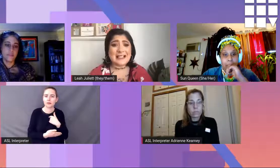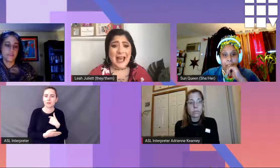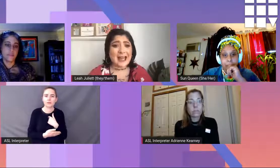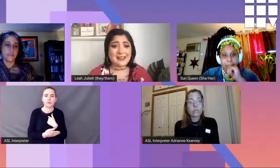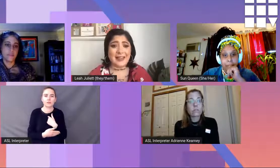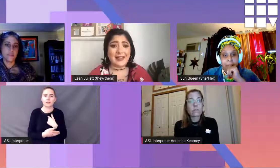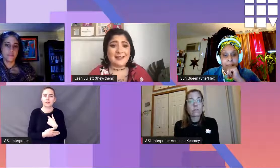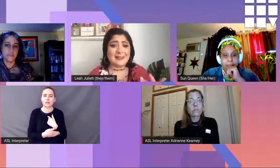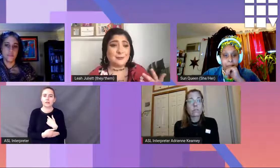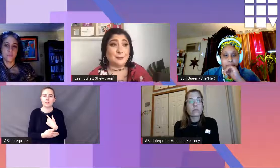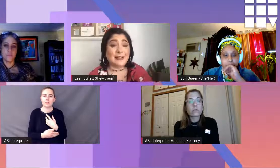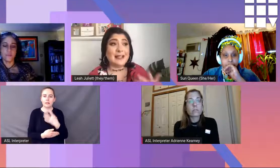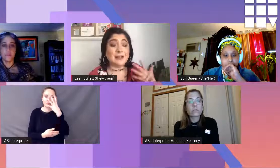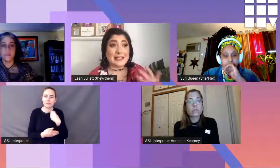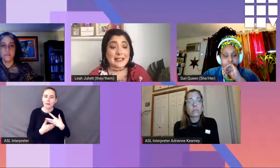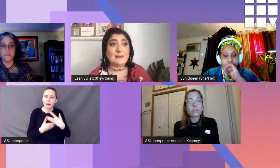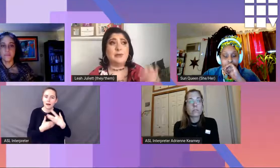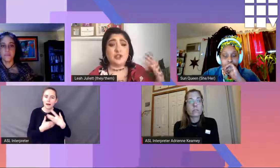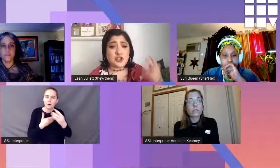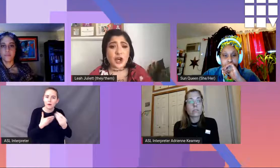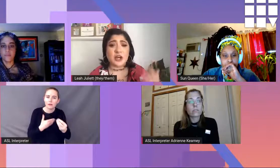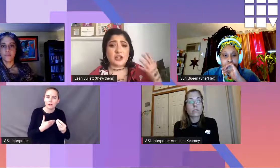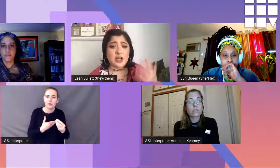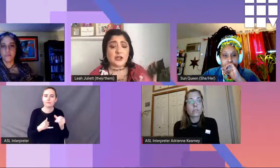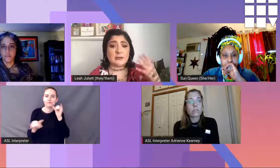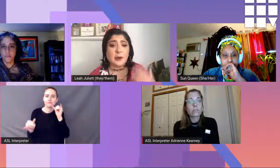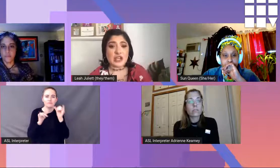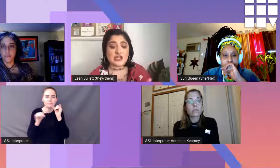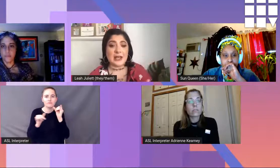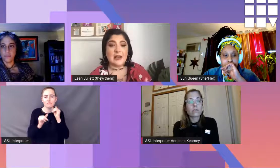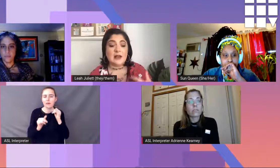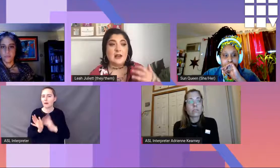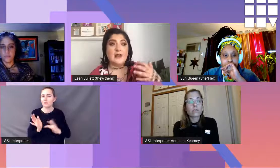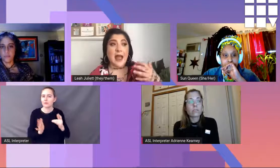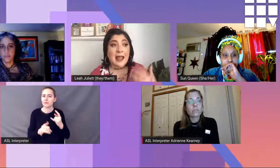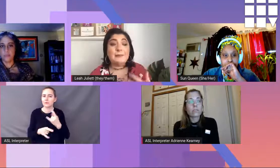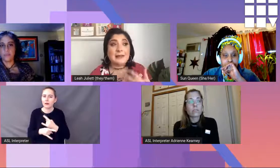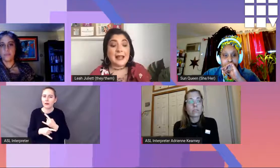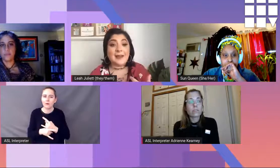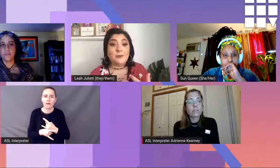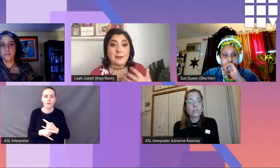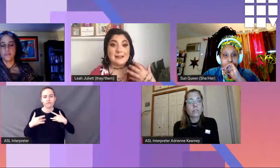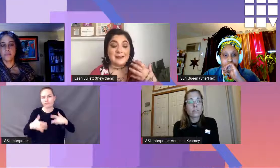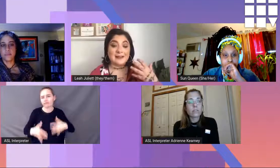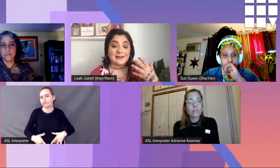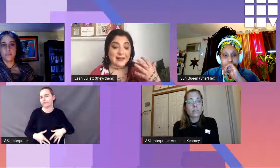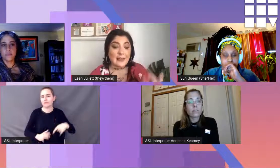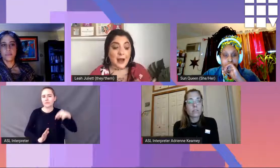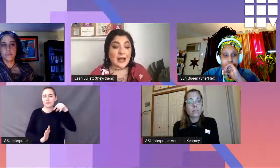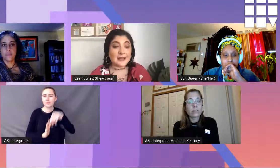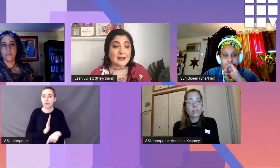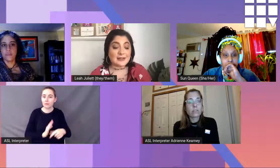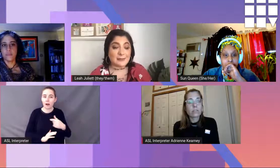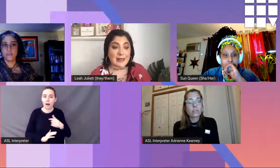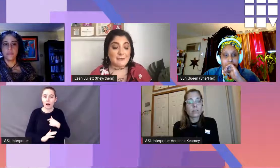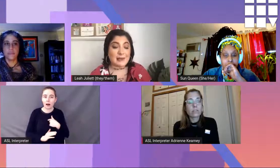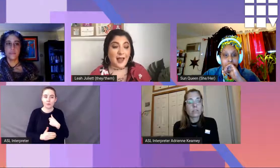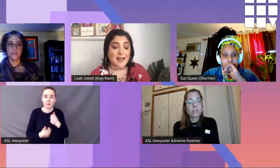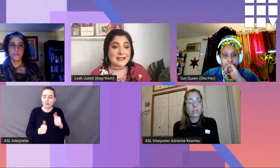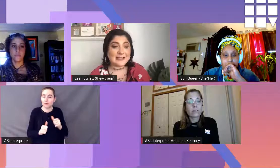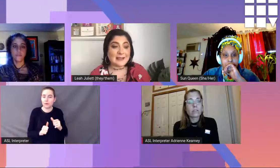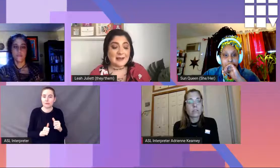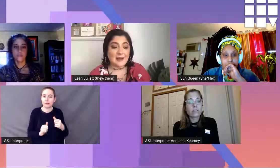freeze to death, like this really deep, dark depression that I believe came on to